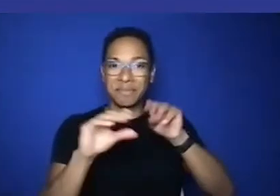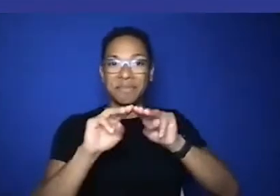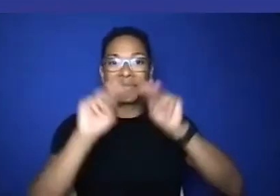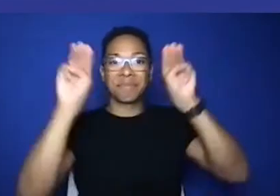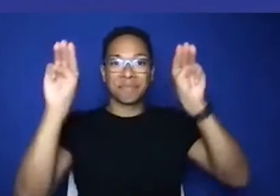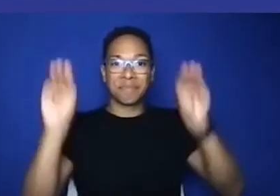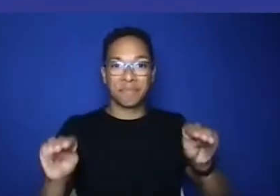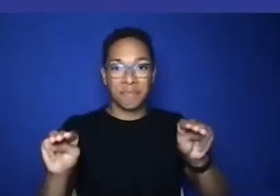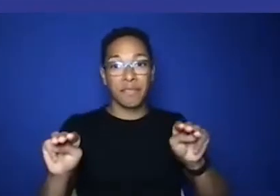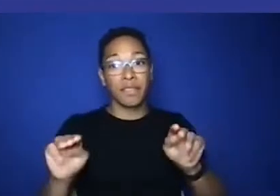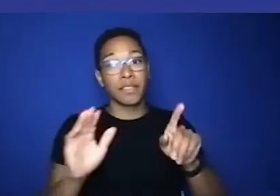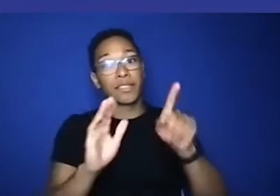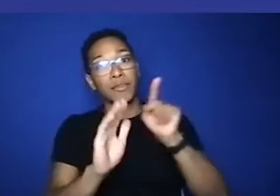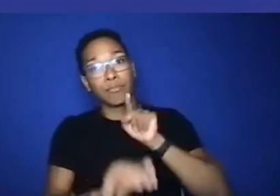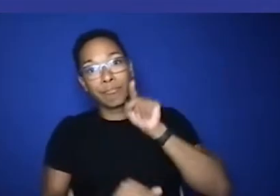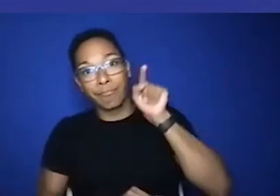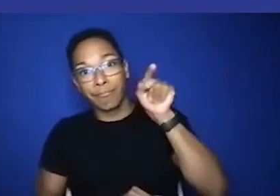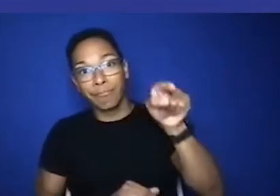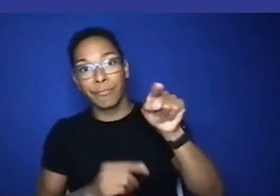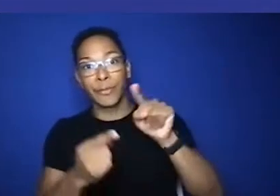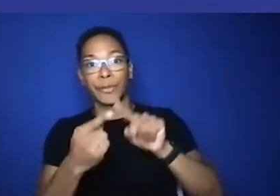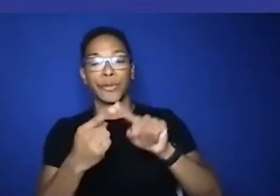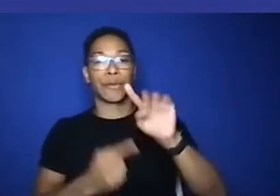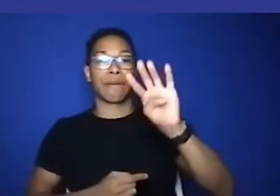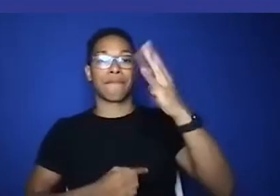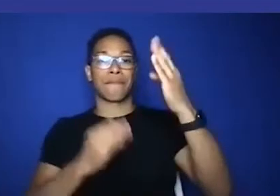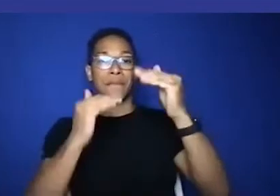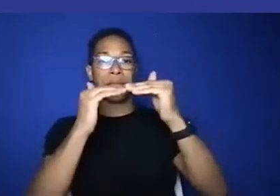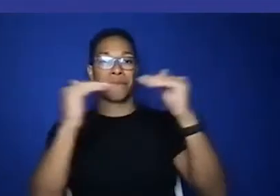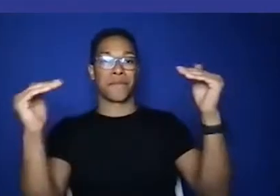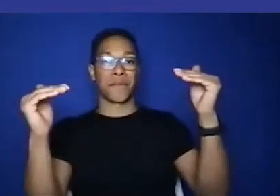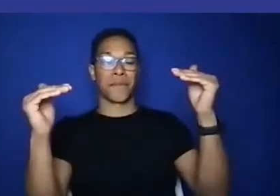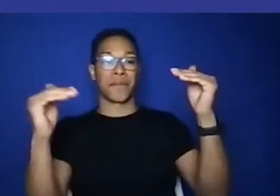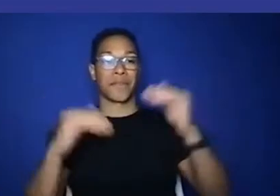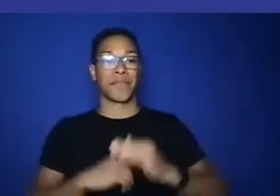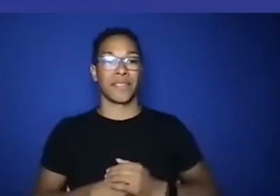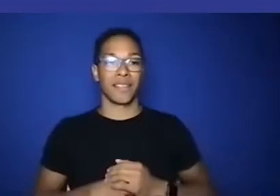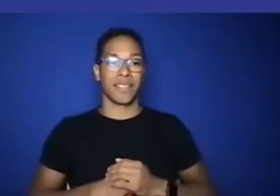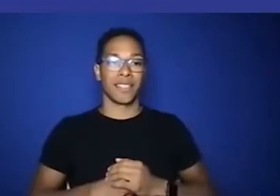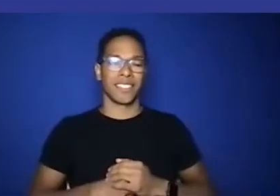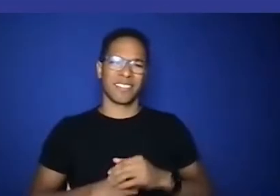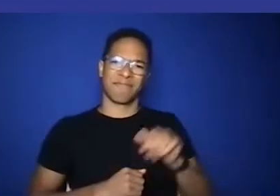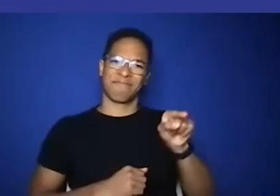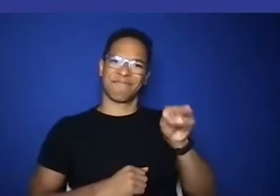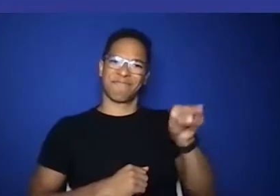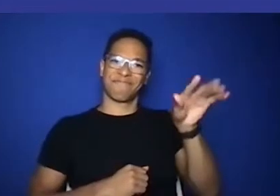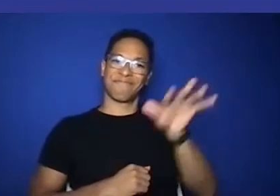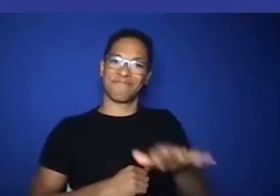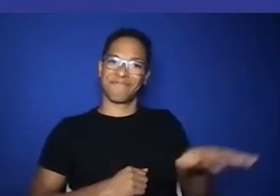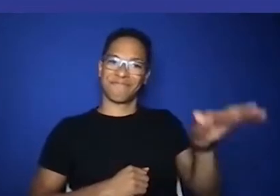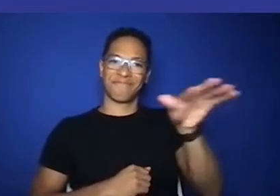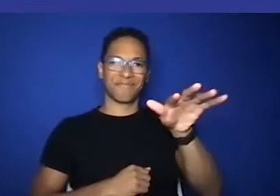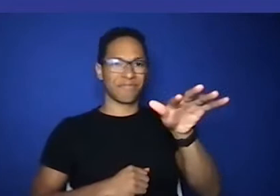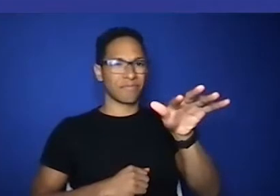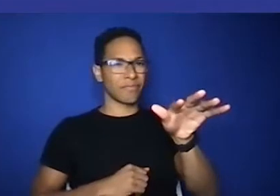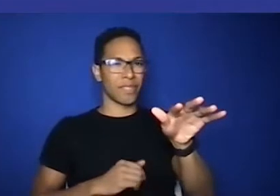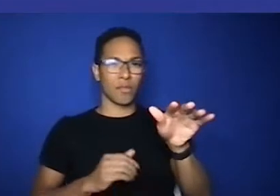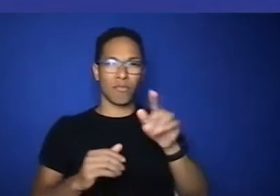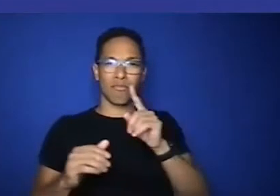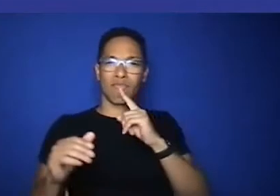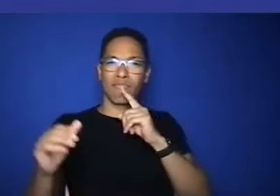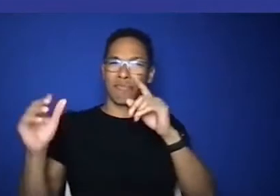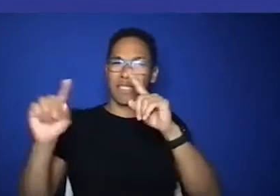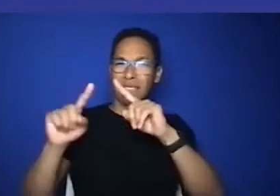to the fourth floor and went into this kind of area of modular horizontal